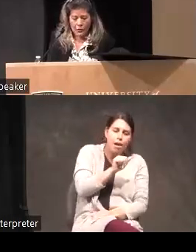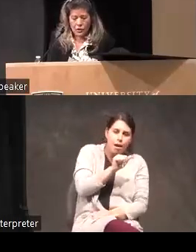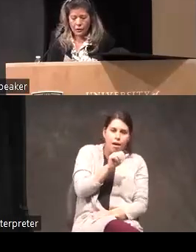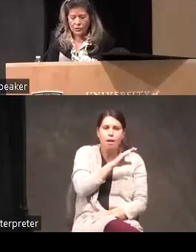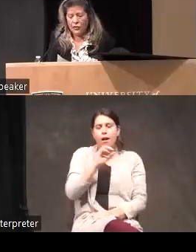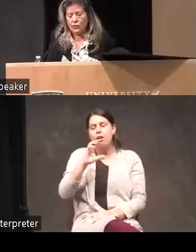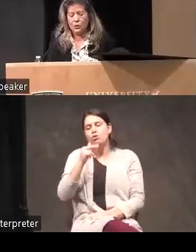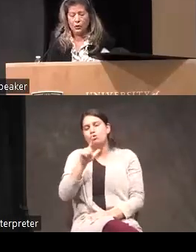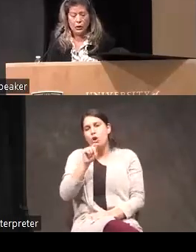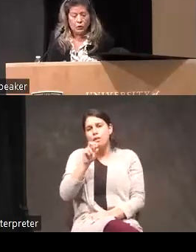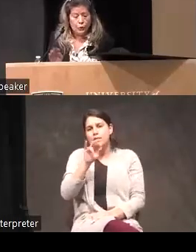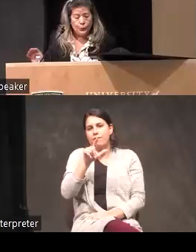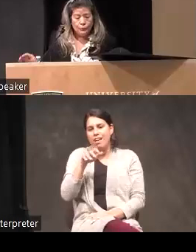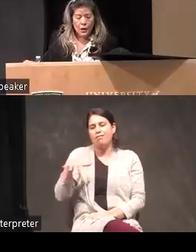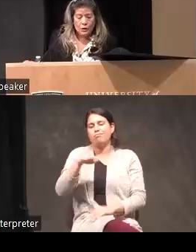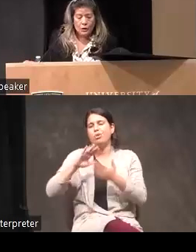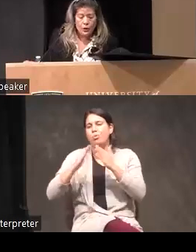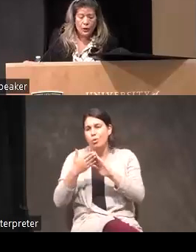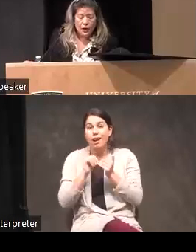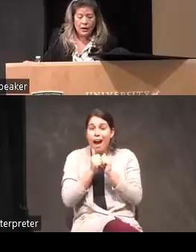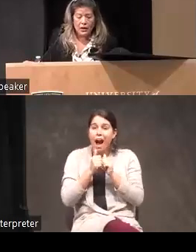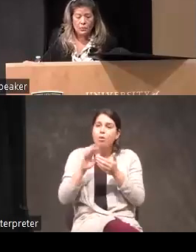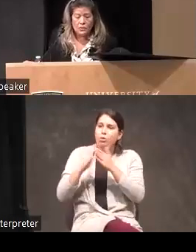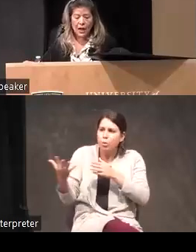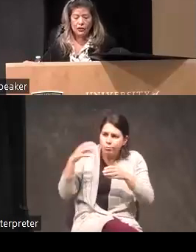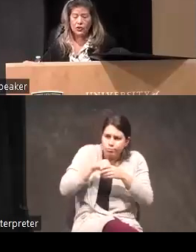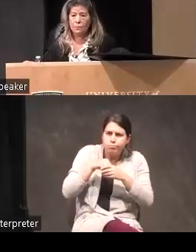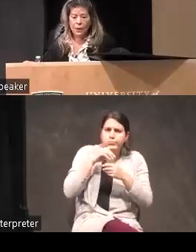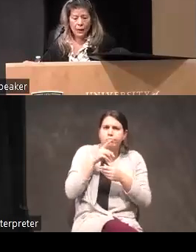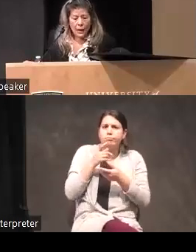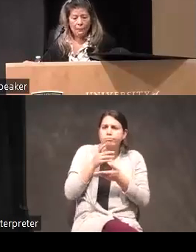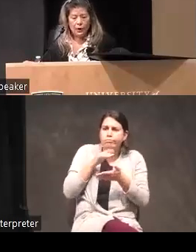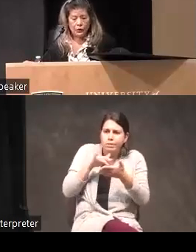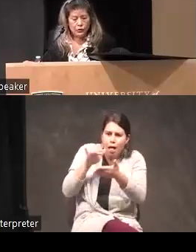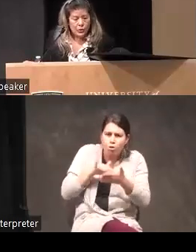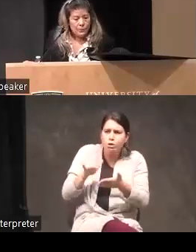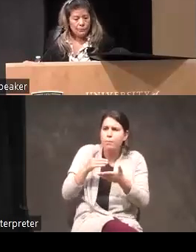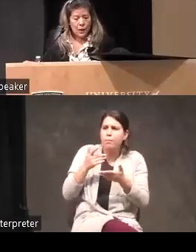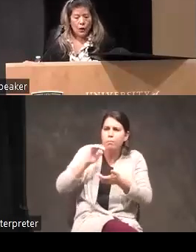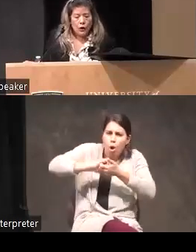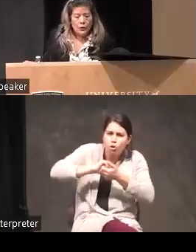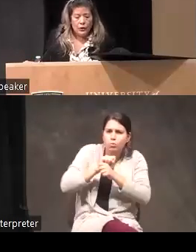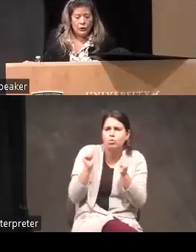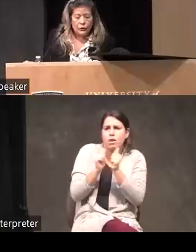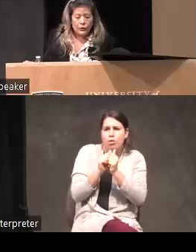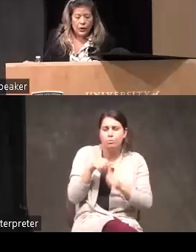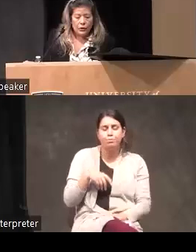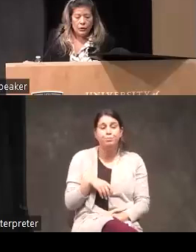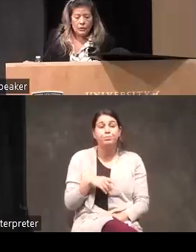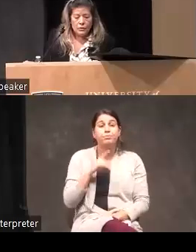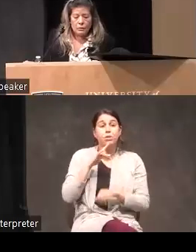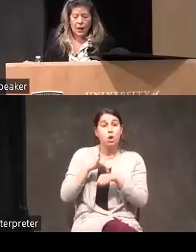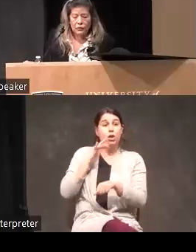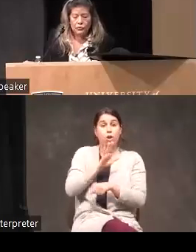and Charlottesville community through community engagement, scholarship, and partnership. Earlier in her